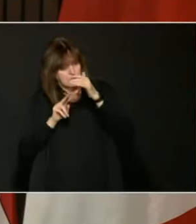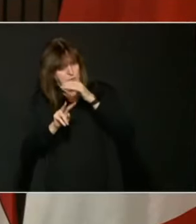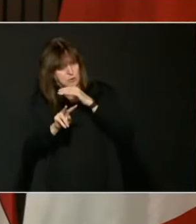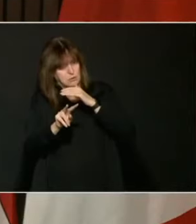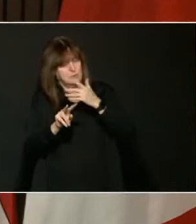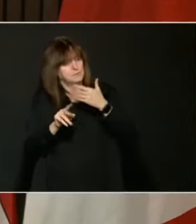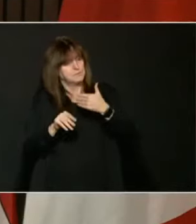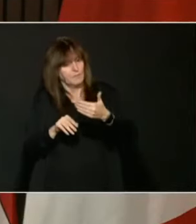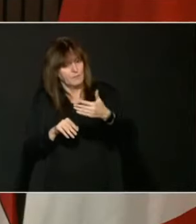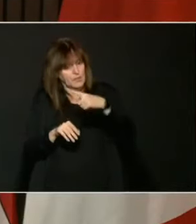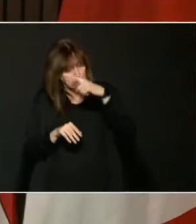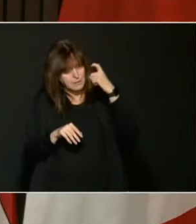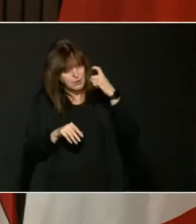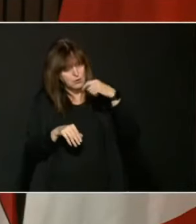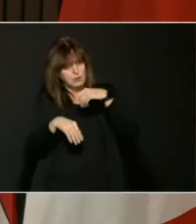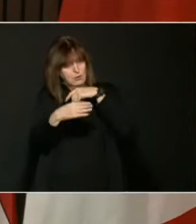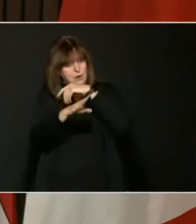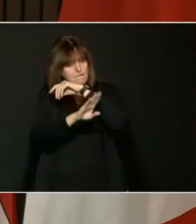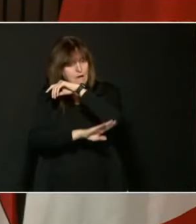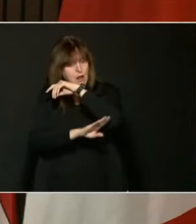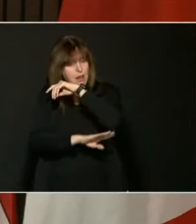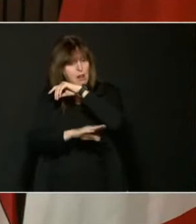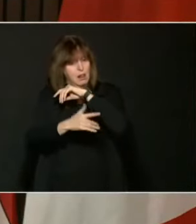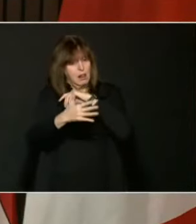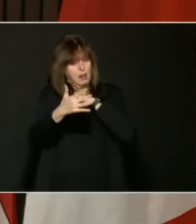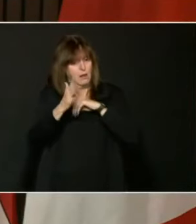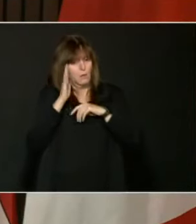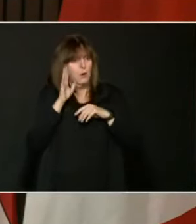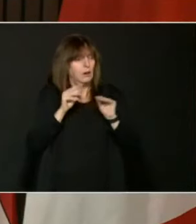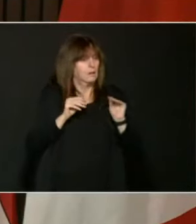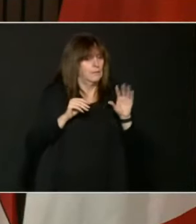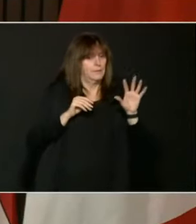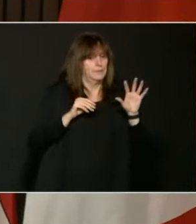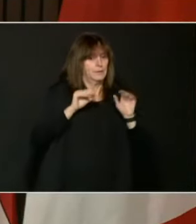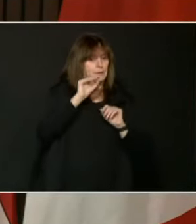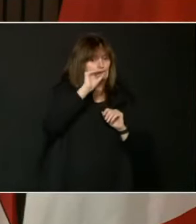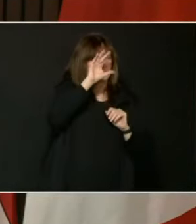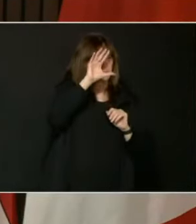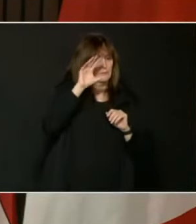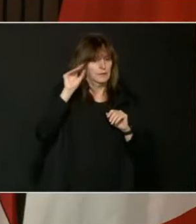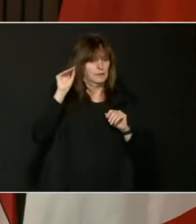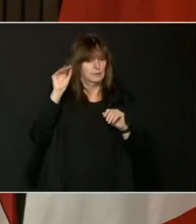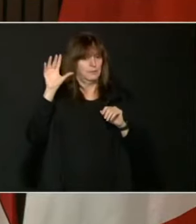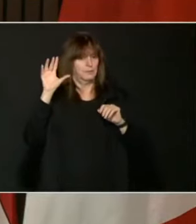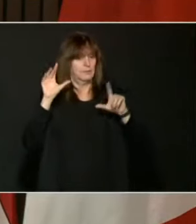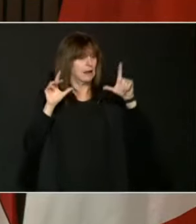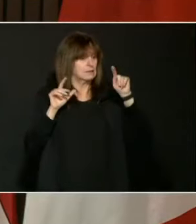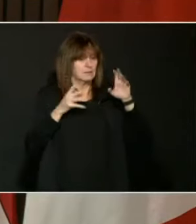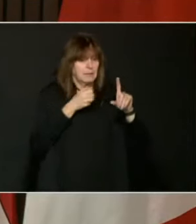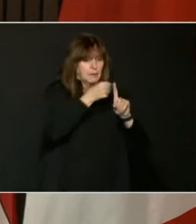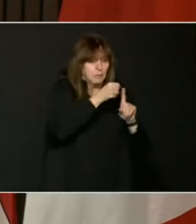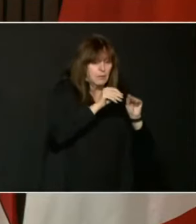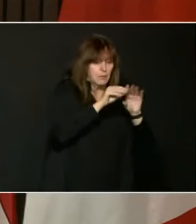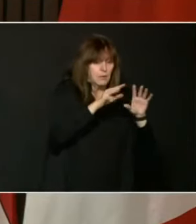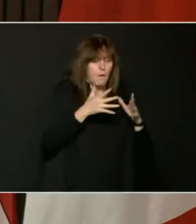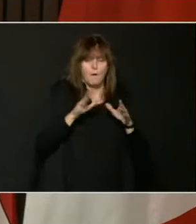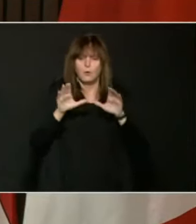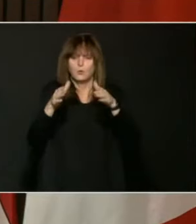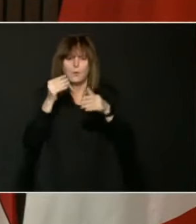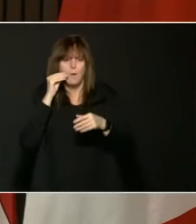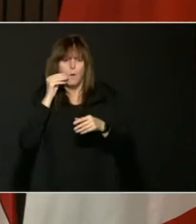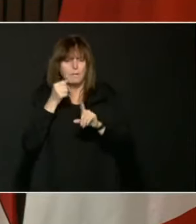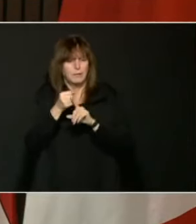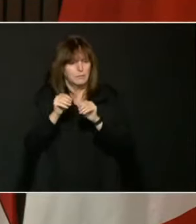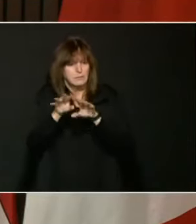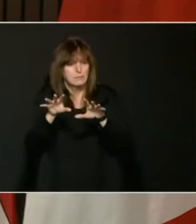fall, is isolated flare-ups. They may just be in a long-term care home. They may just be in one congregate setting, but we need to move very quickly to